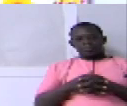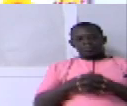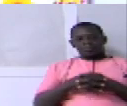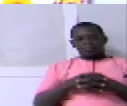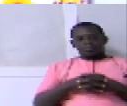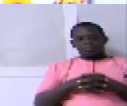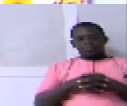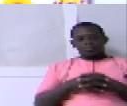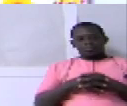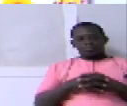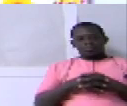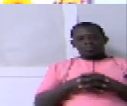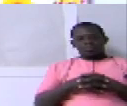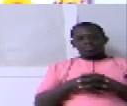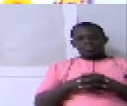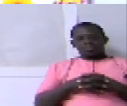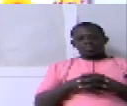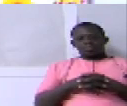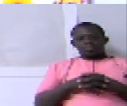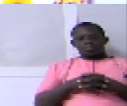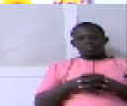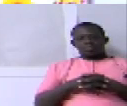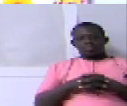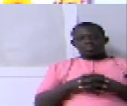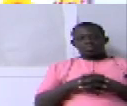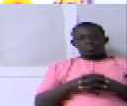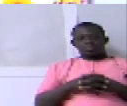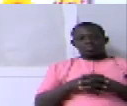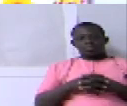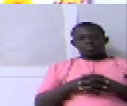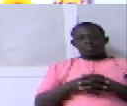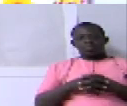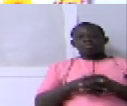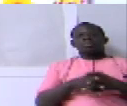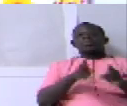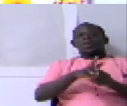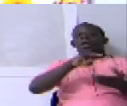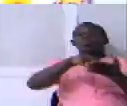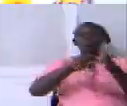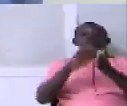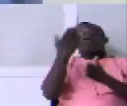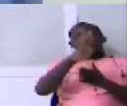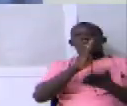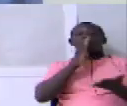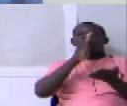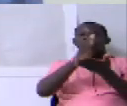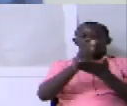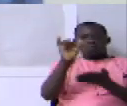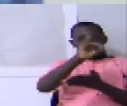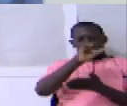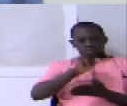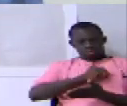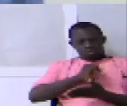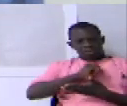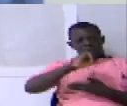sako ndefango buloye menuke. In fact, from the evidence received thus far,